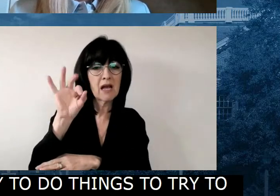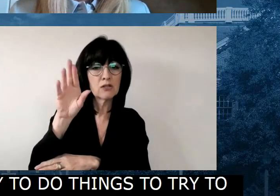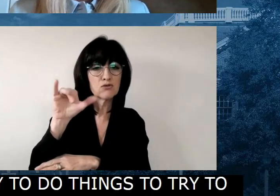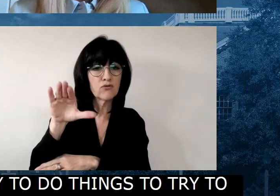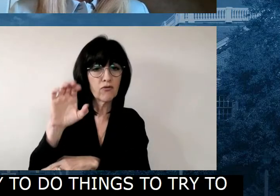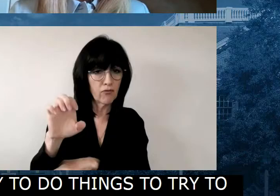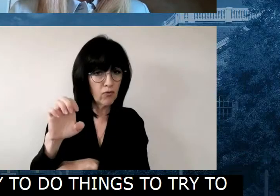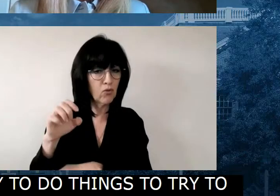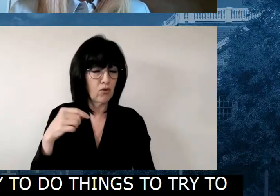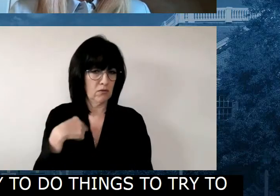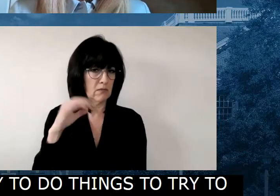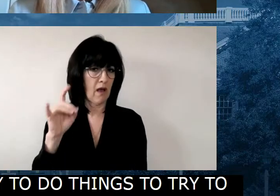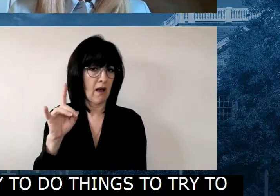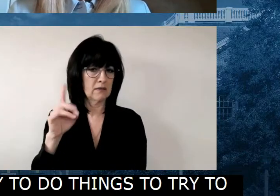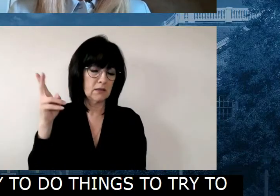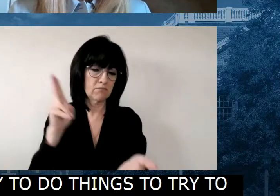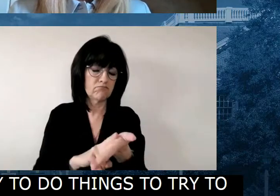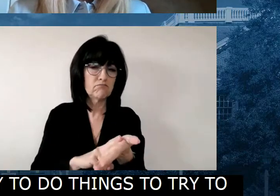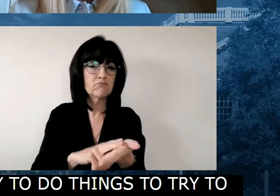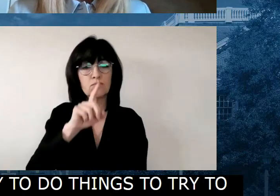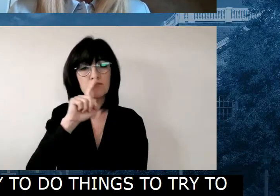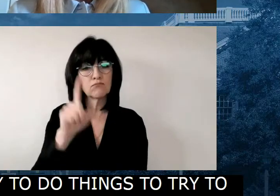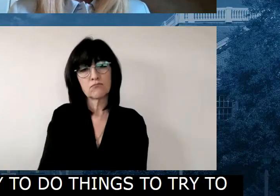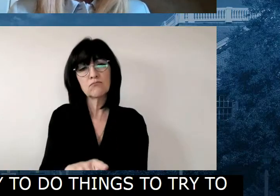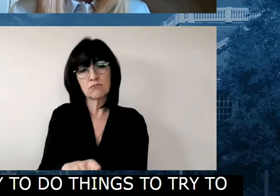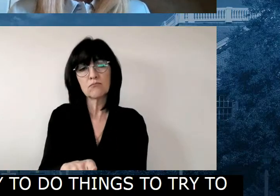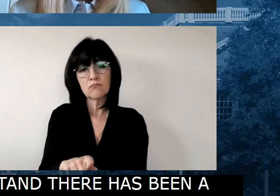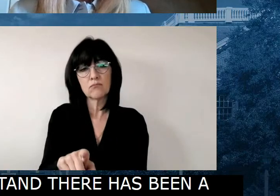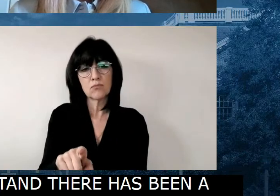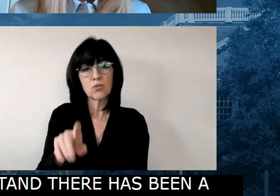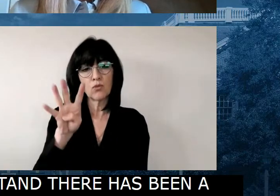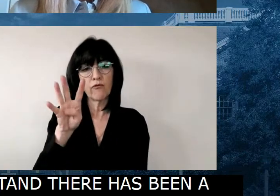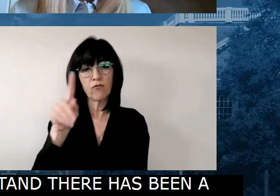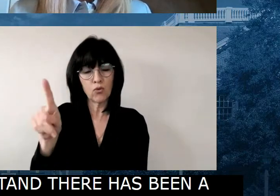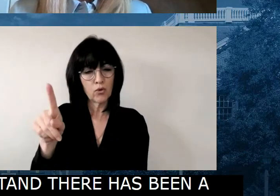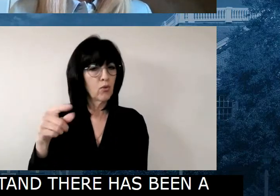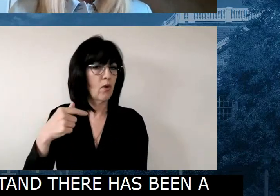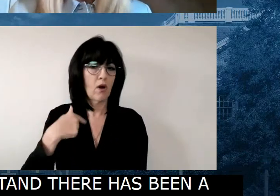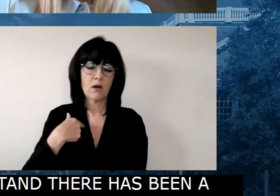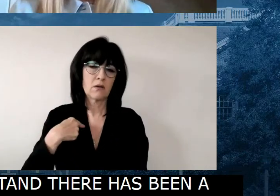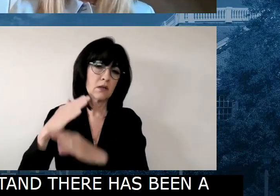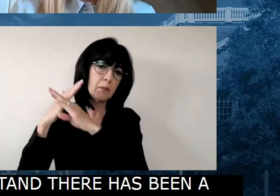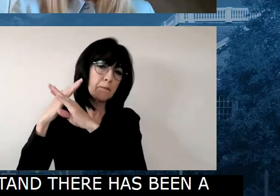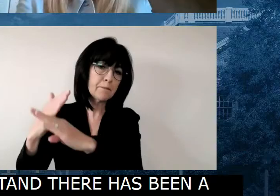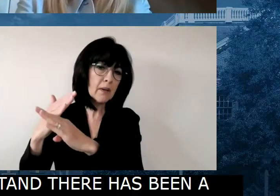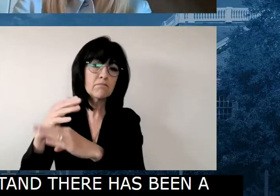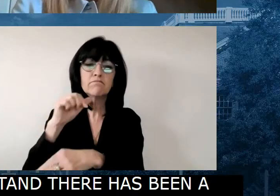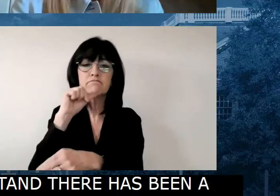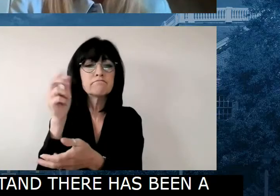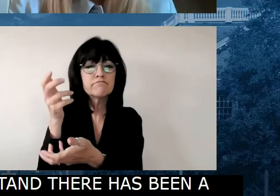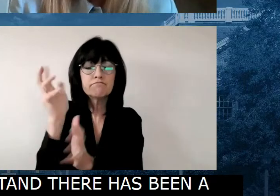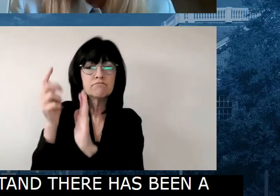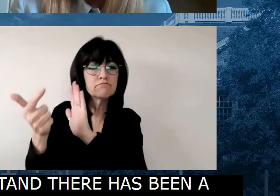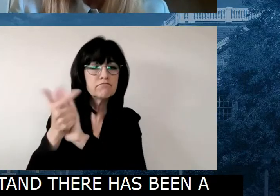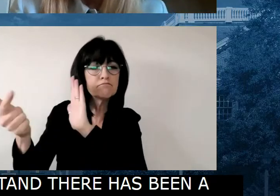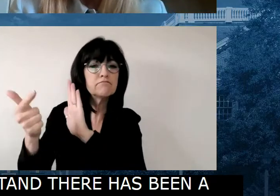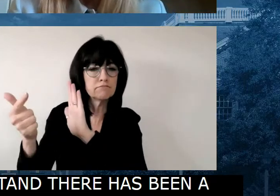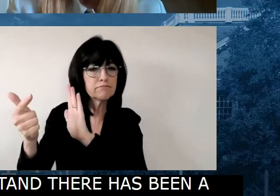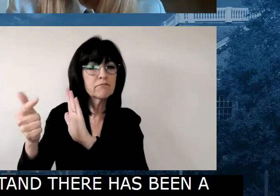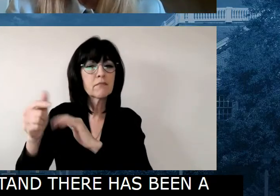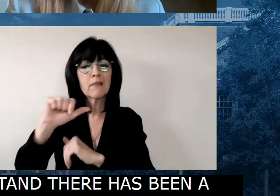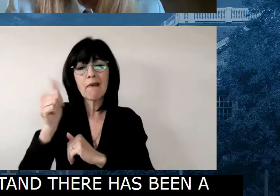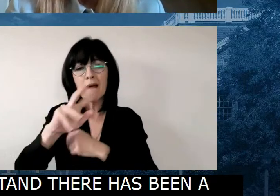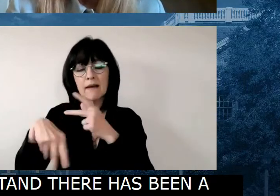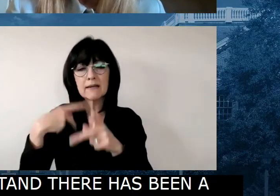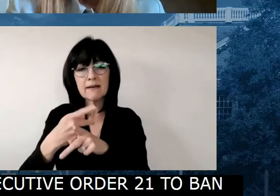Order 41 to ban chokeholds among executive branch law enforcement agencies, to